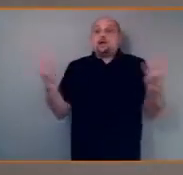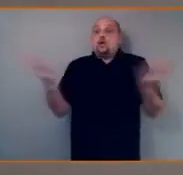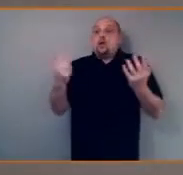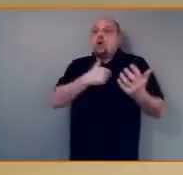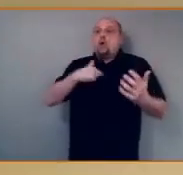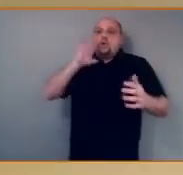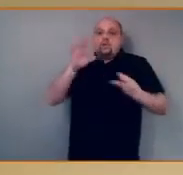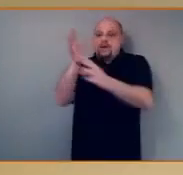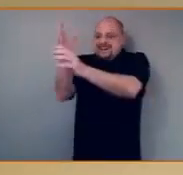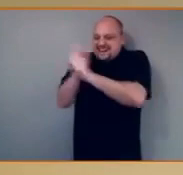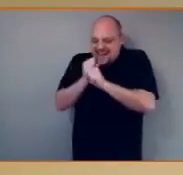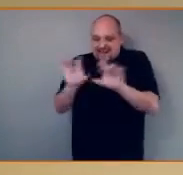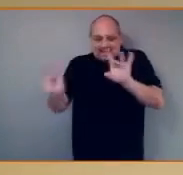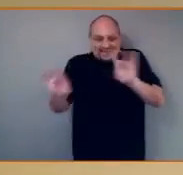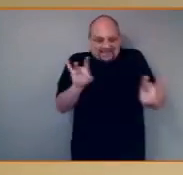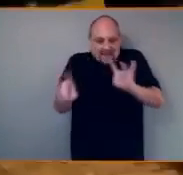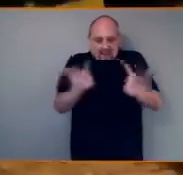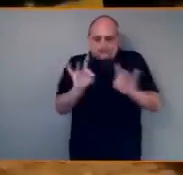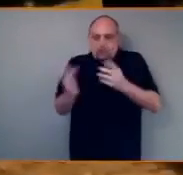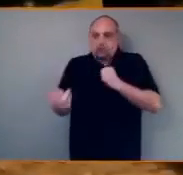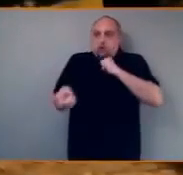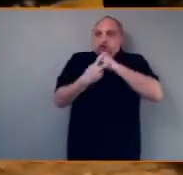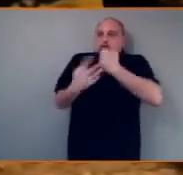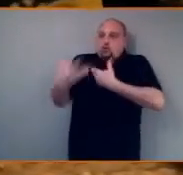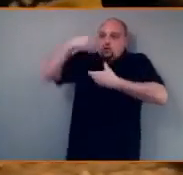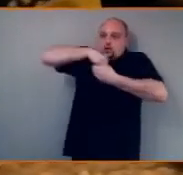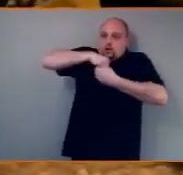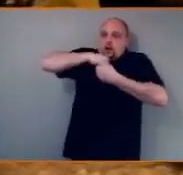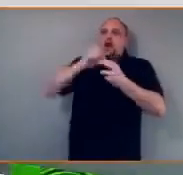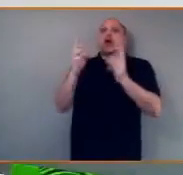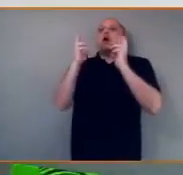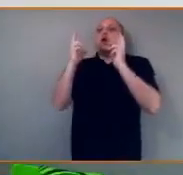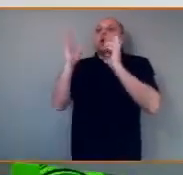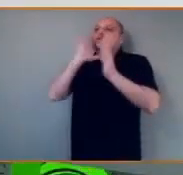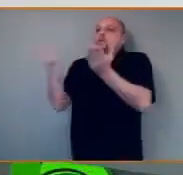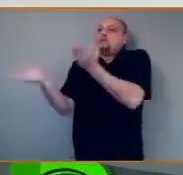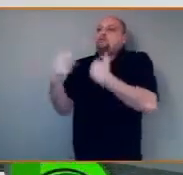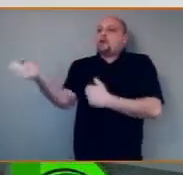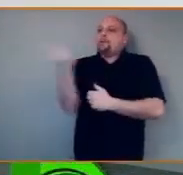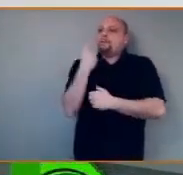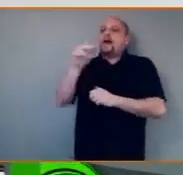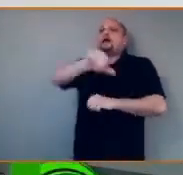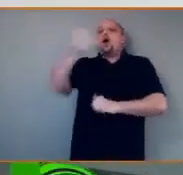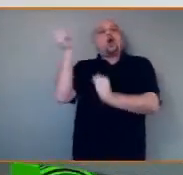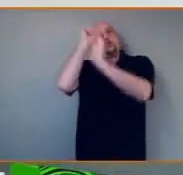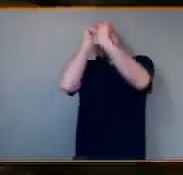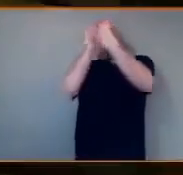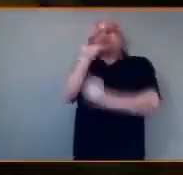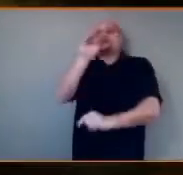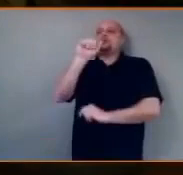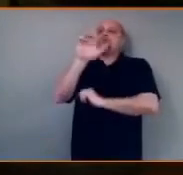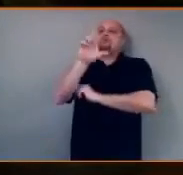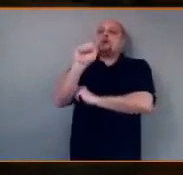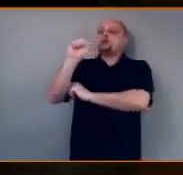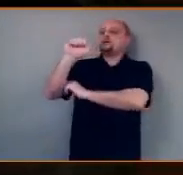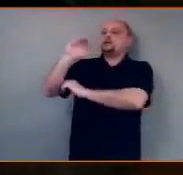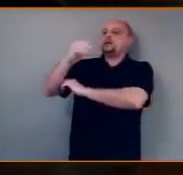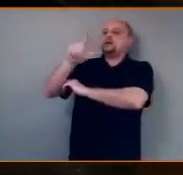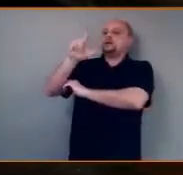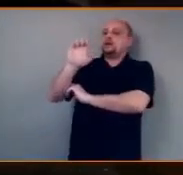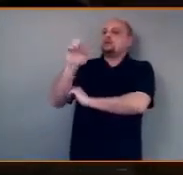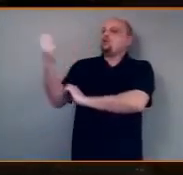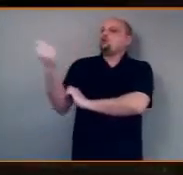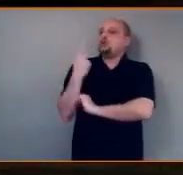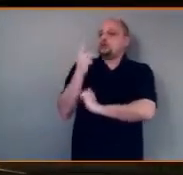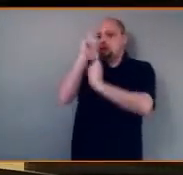collecting samples that will eventually be returned, hopefully on the Mars sample return mission, so that we can then analyze those Martian samples back on